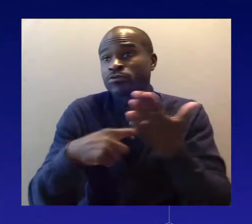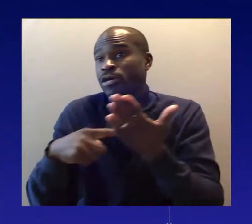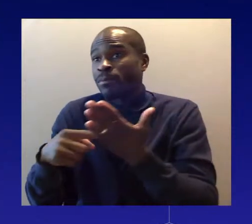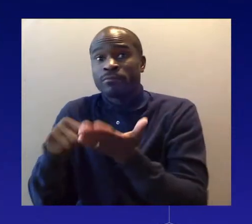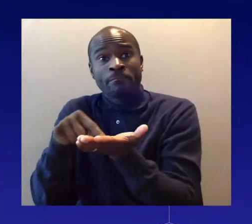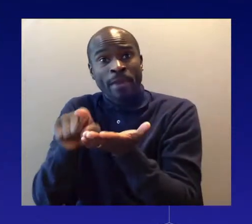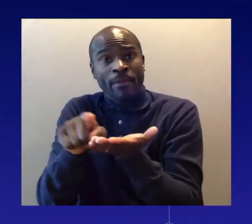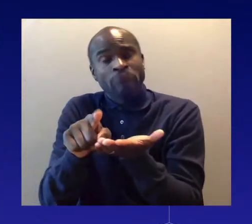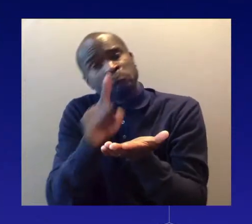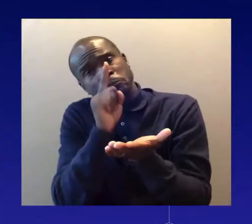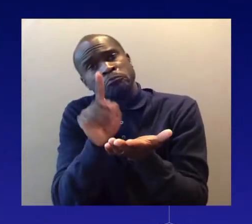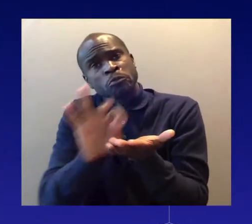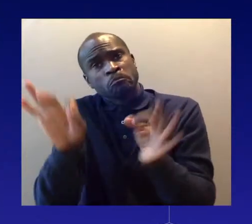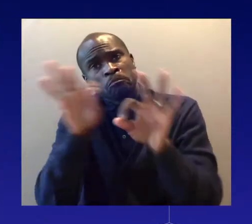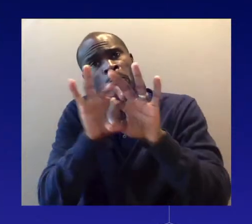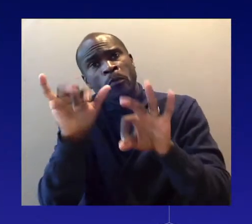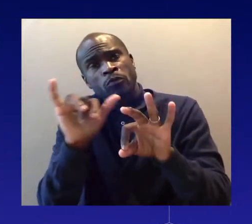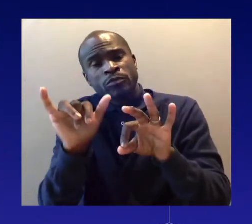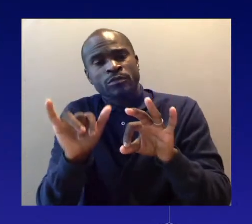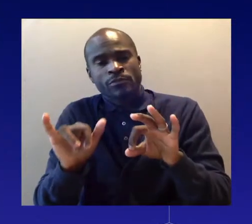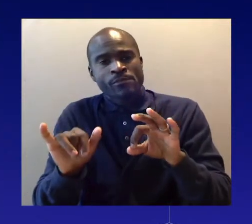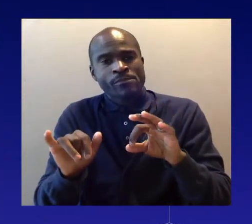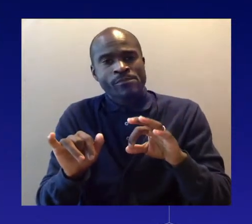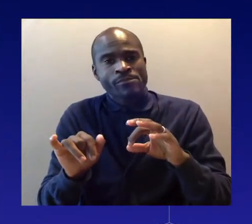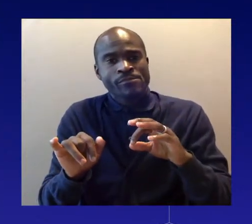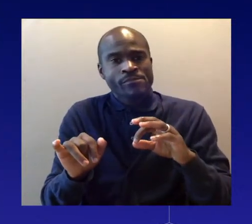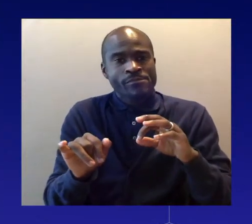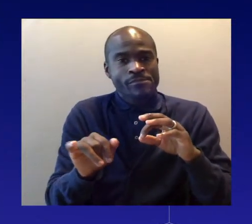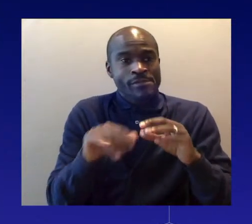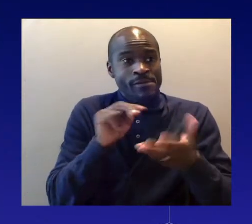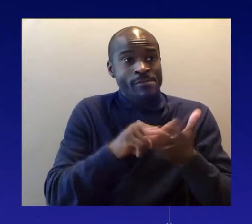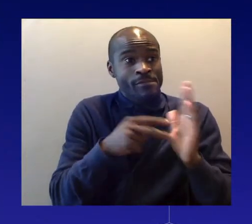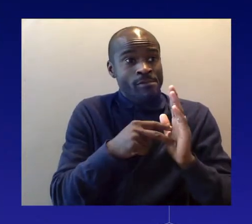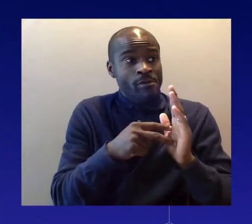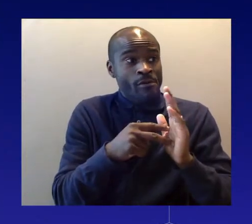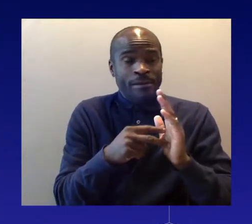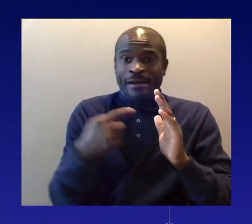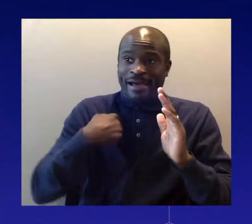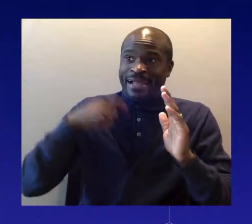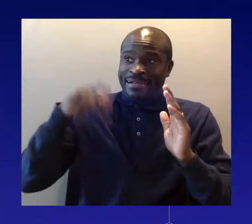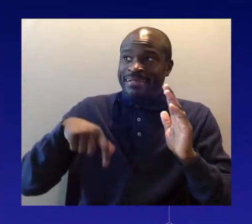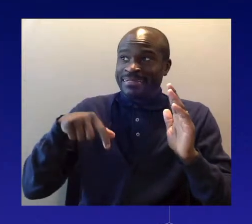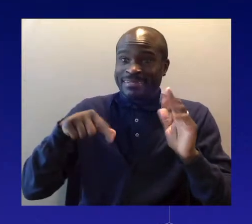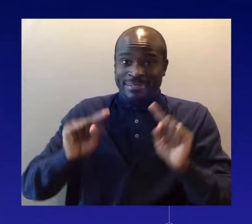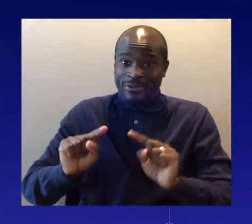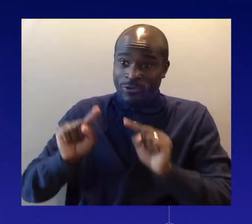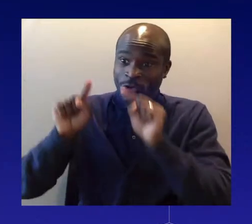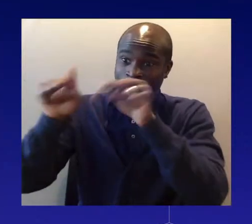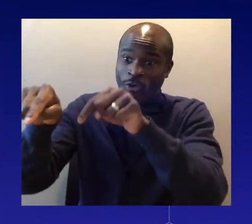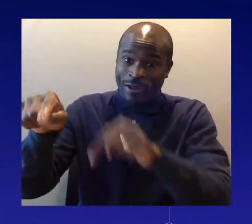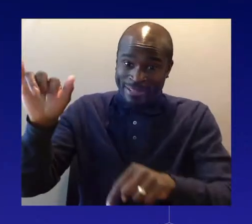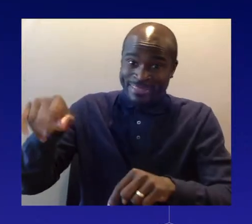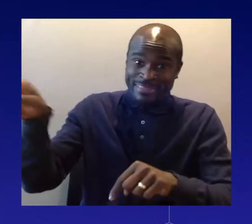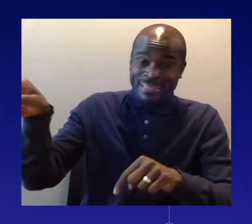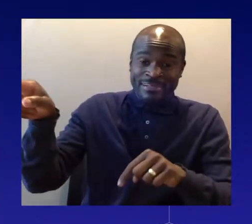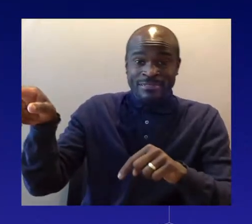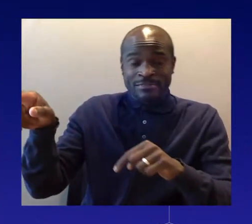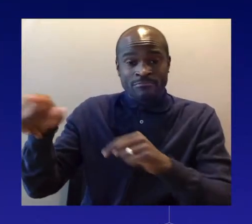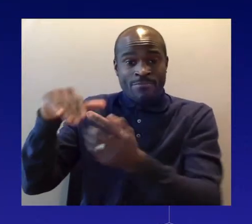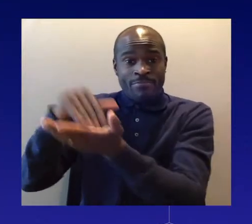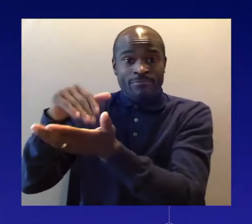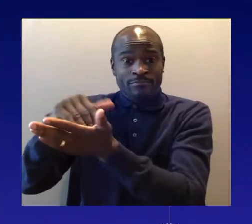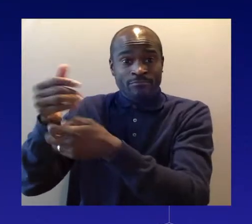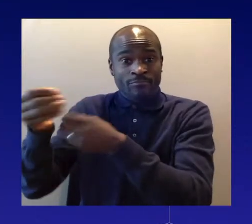also access. It's not just them getting to the mothership or getting to the shiny academics. Why are we thinking with the ACCC and other things